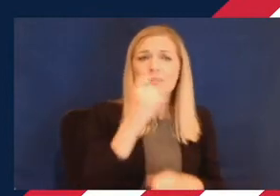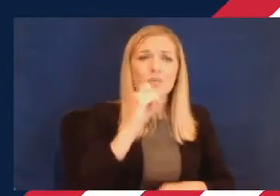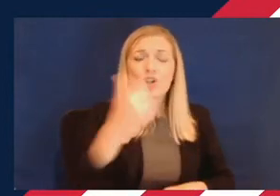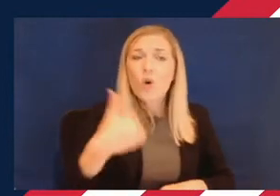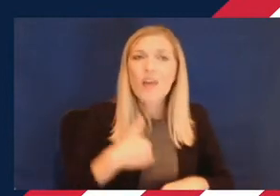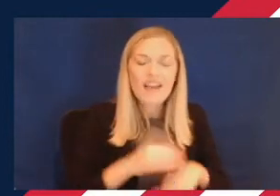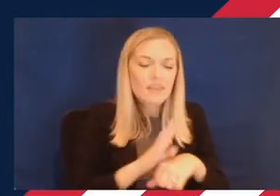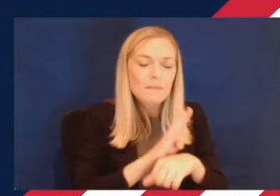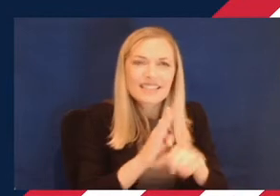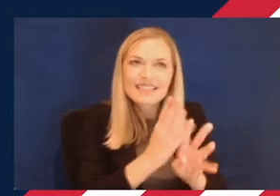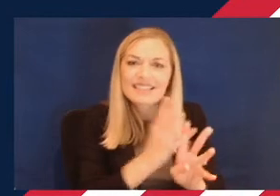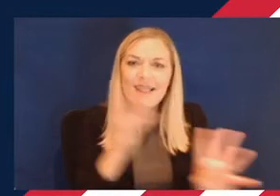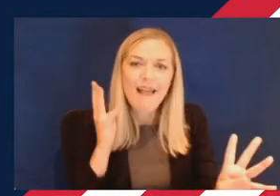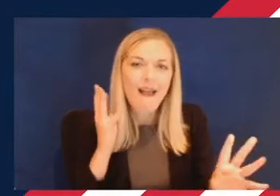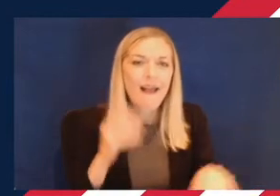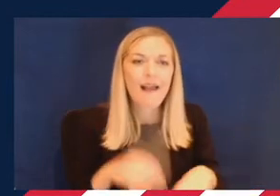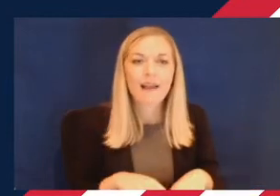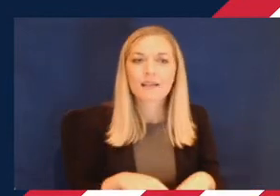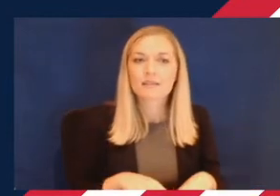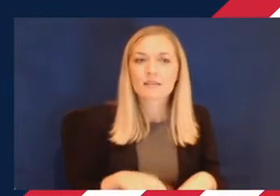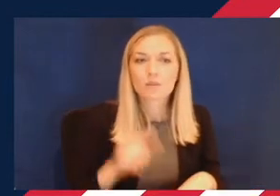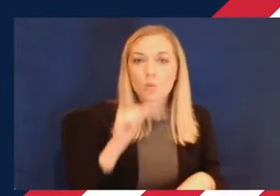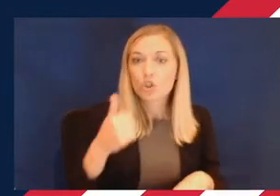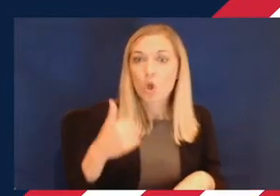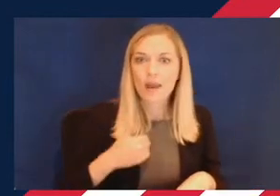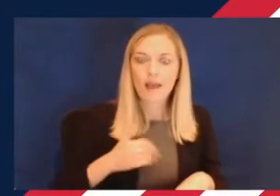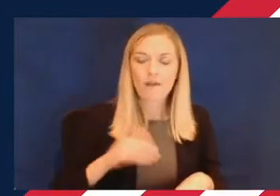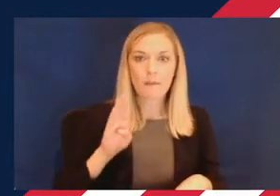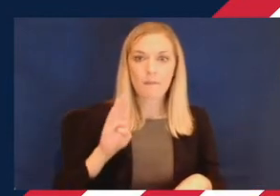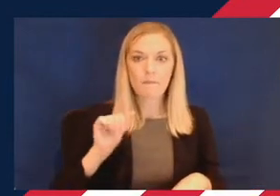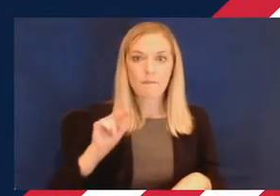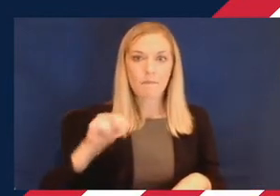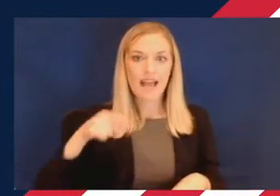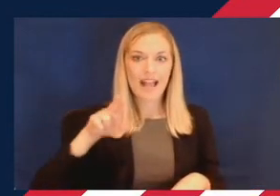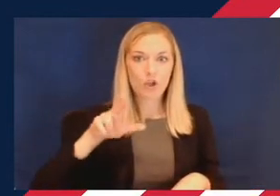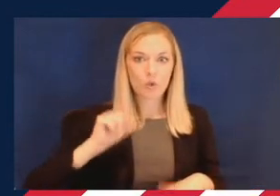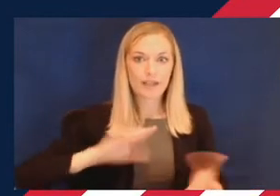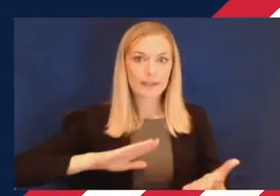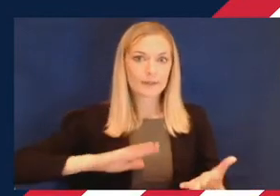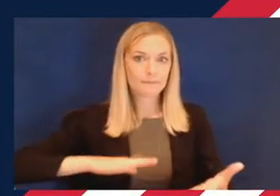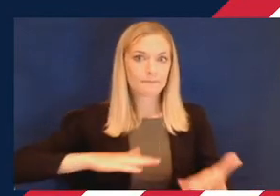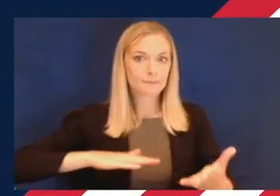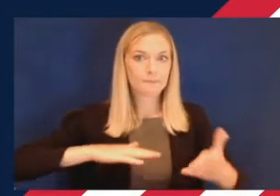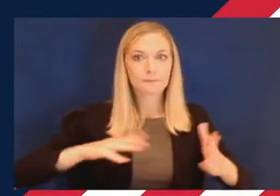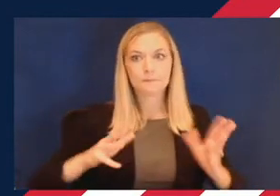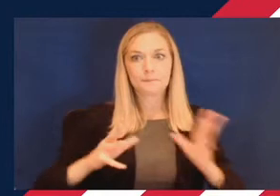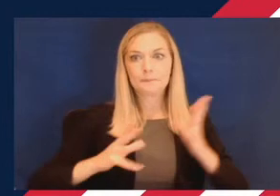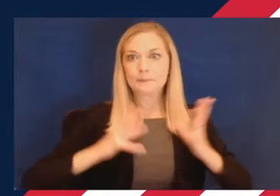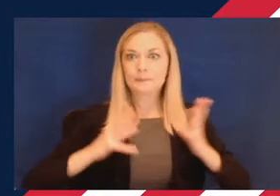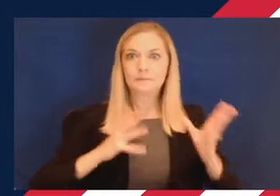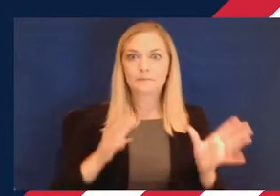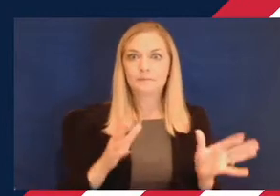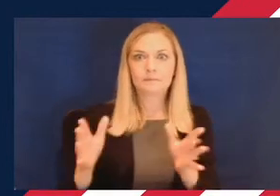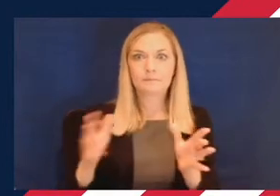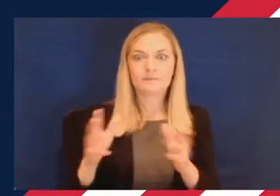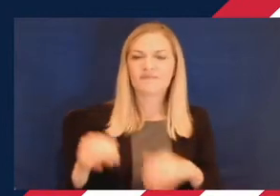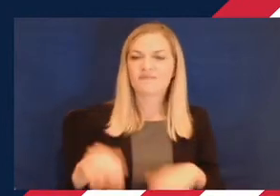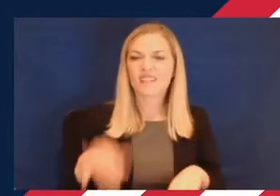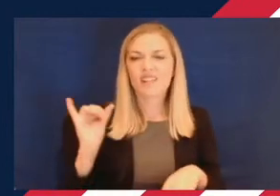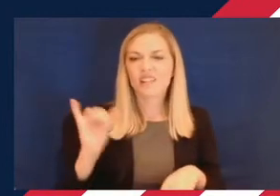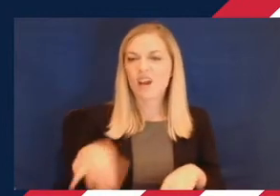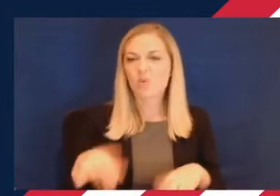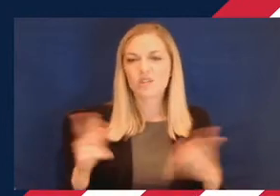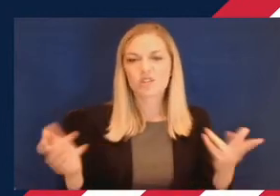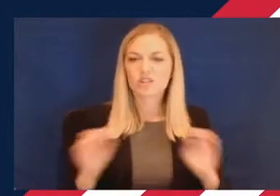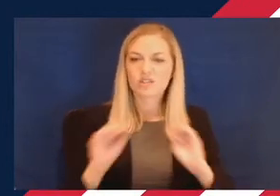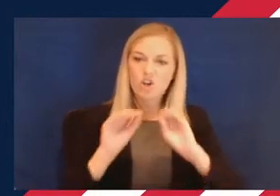the bank won't talk to us. It was very magnified during this whole COVID PPP.